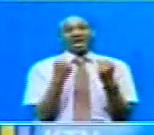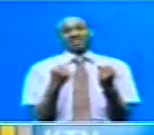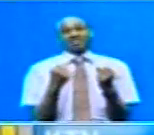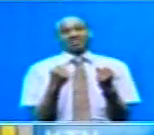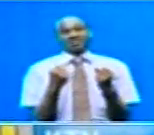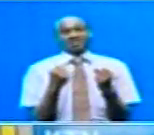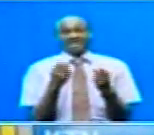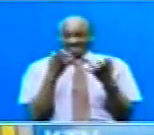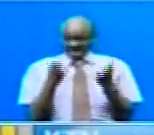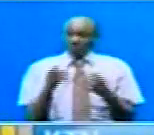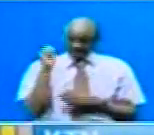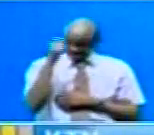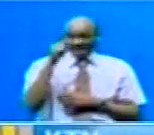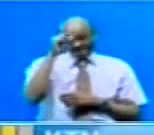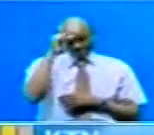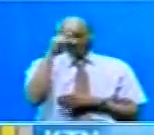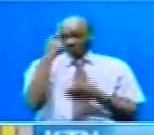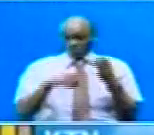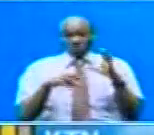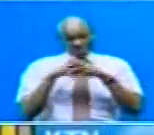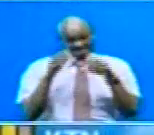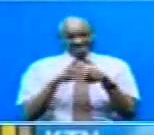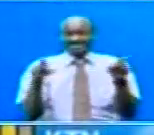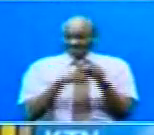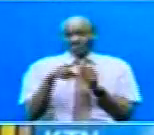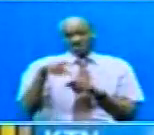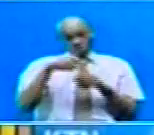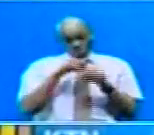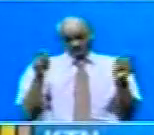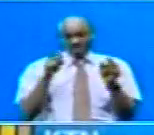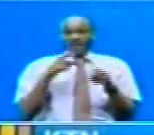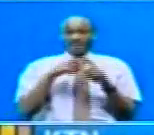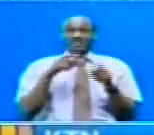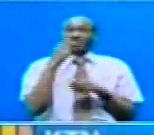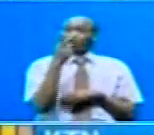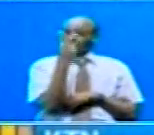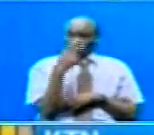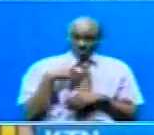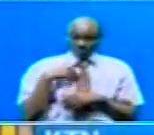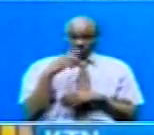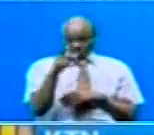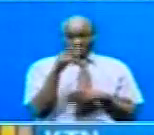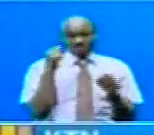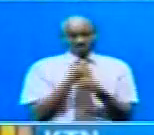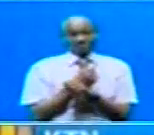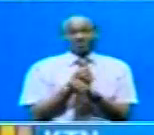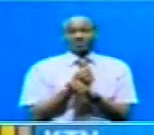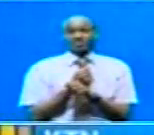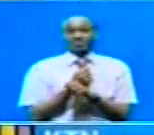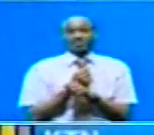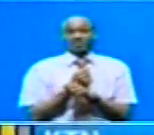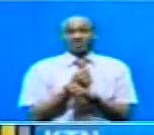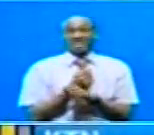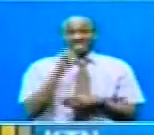business. But now the Kenyan government is moving to create symmetry in the sector by banning Tanzania's tour operators from Kenya's game reserves and parks.